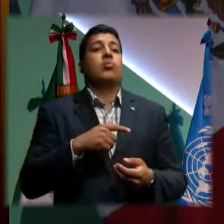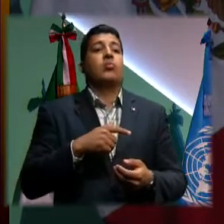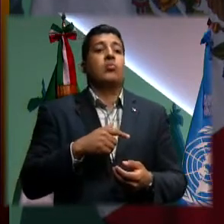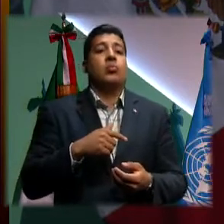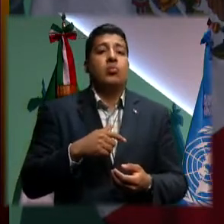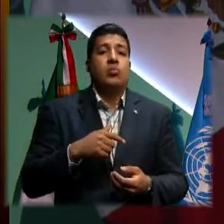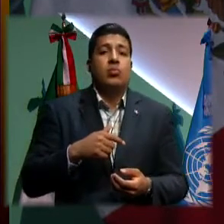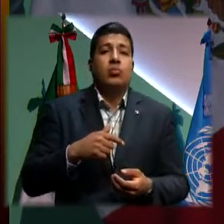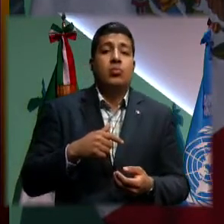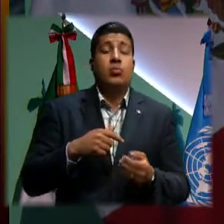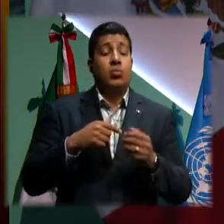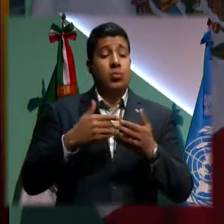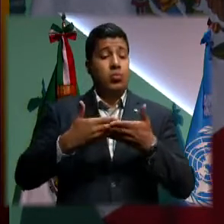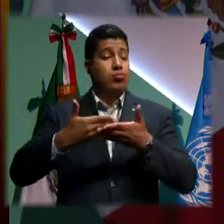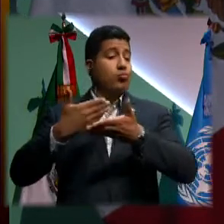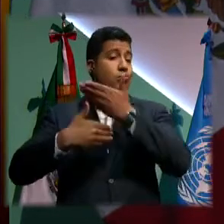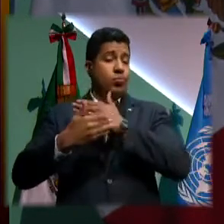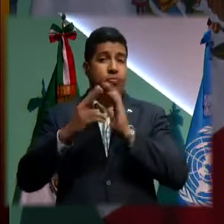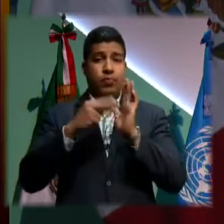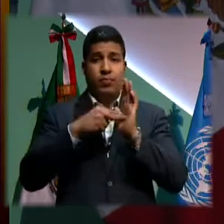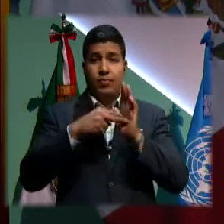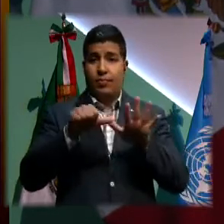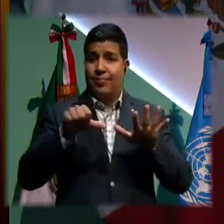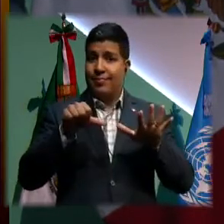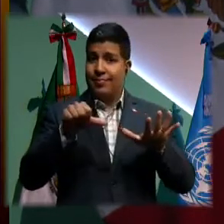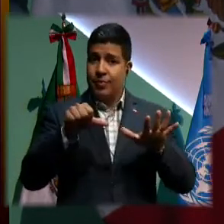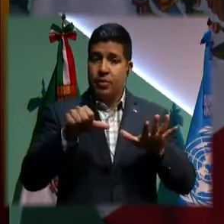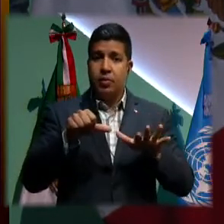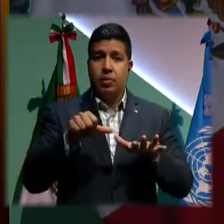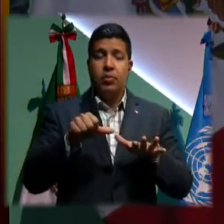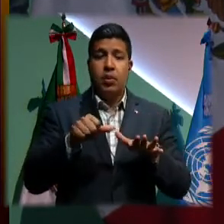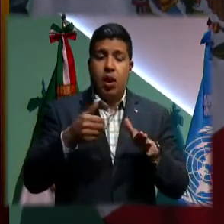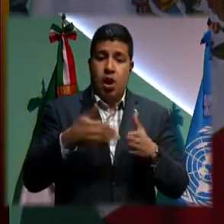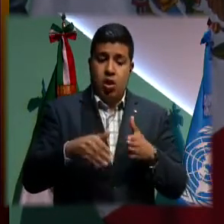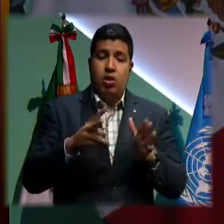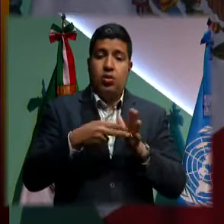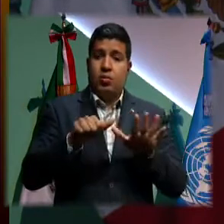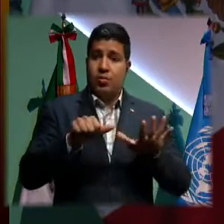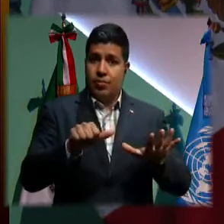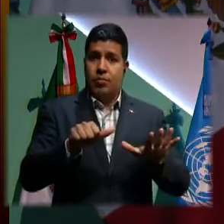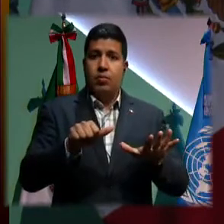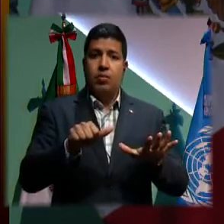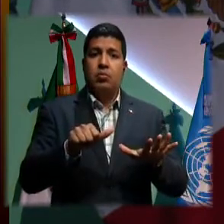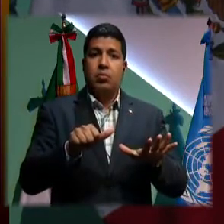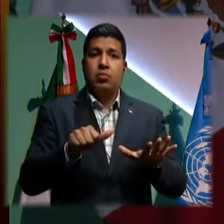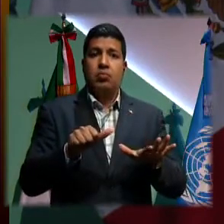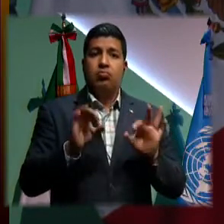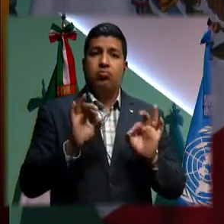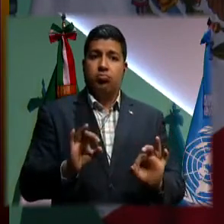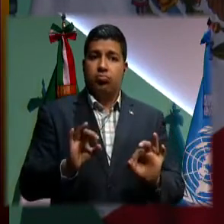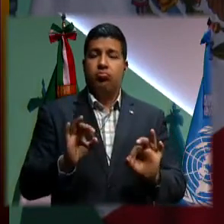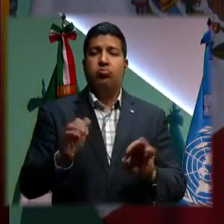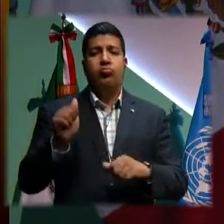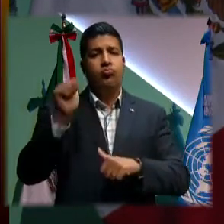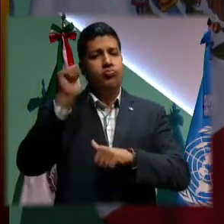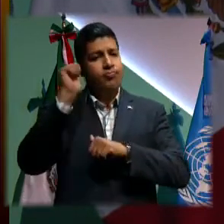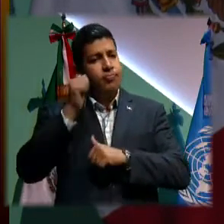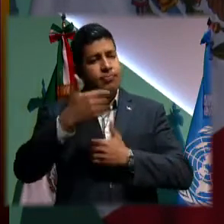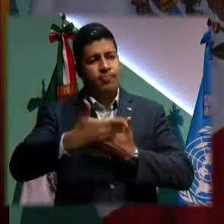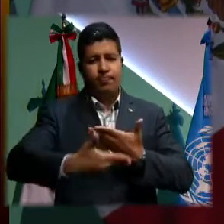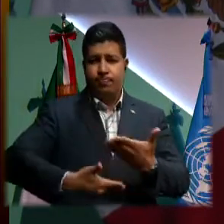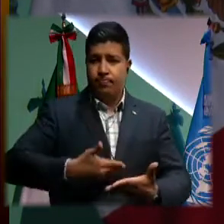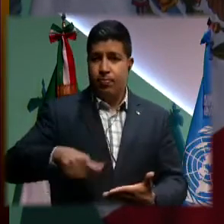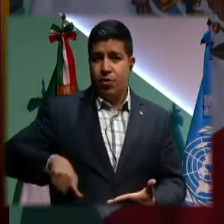express our collective appreciation to our fabulous host, the government of Mexico, and especially to Victor